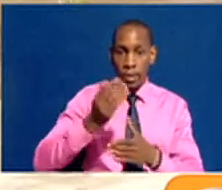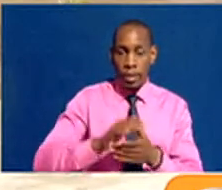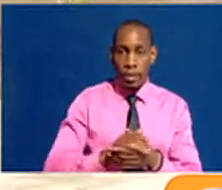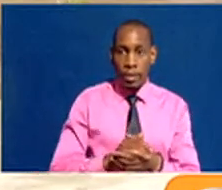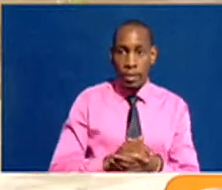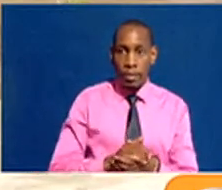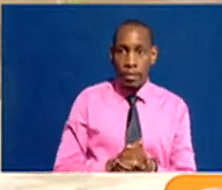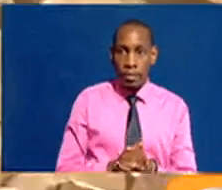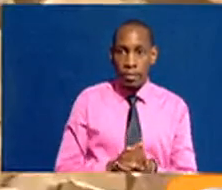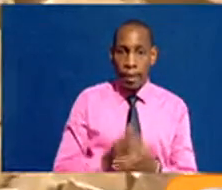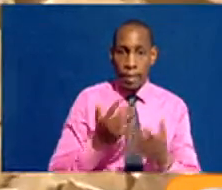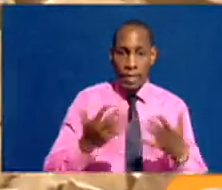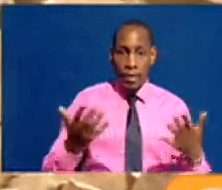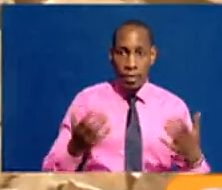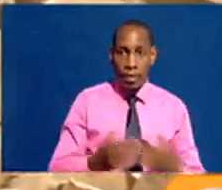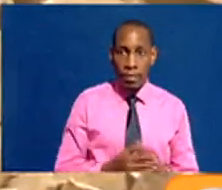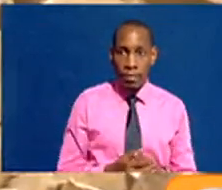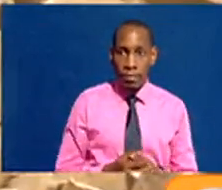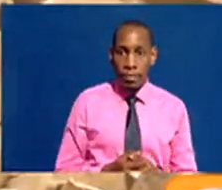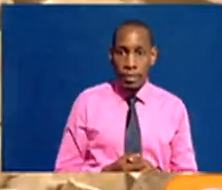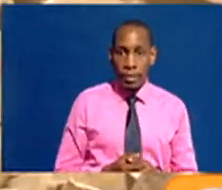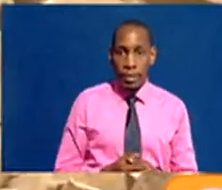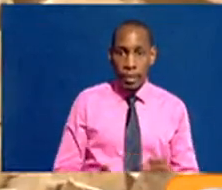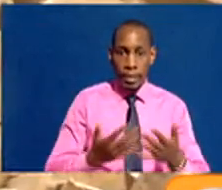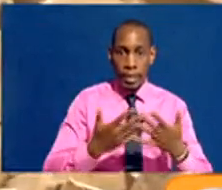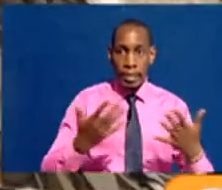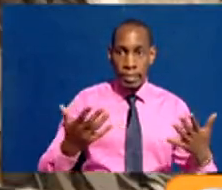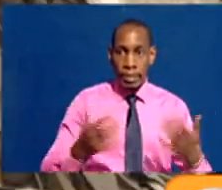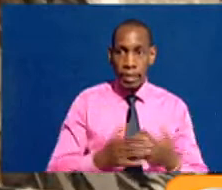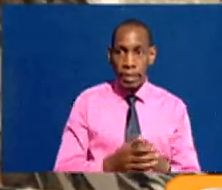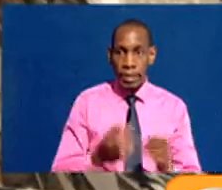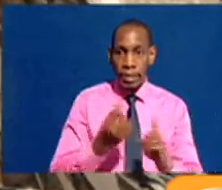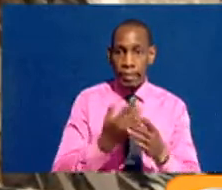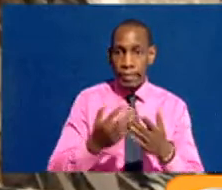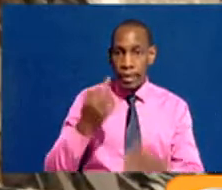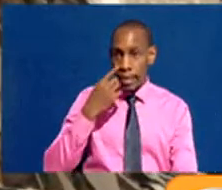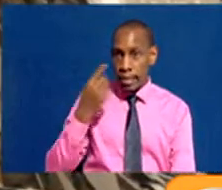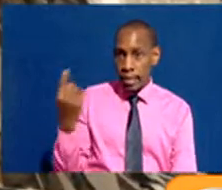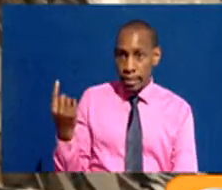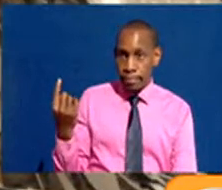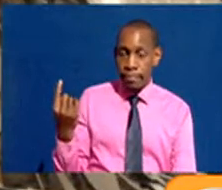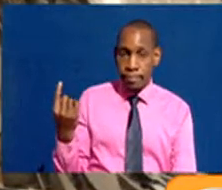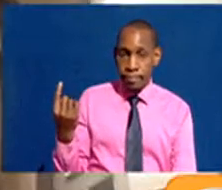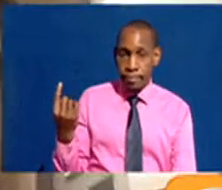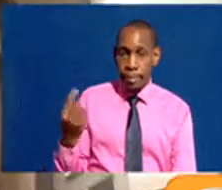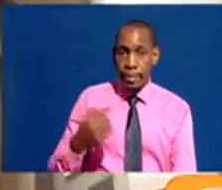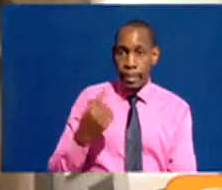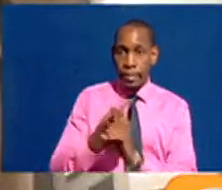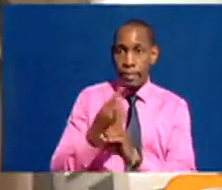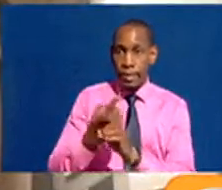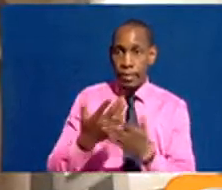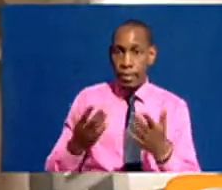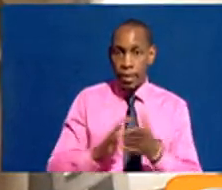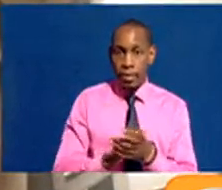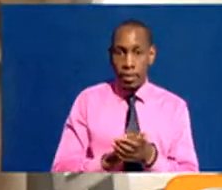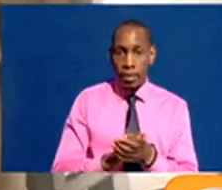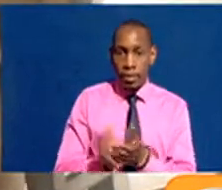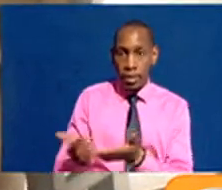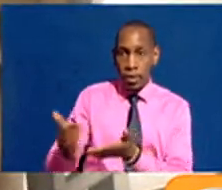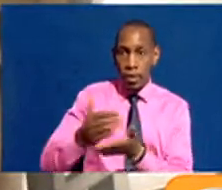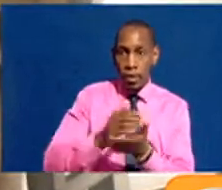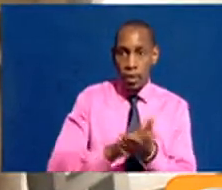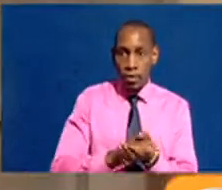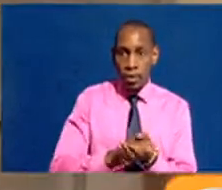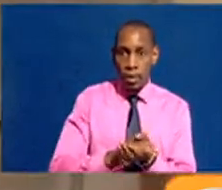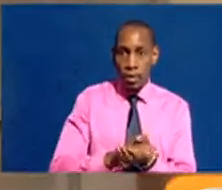international standard material. The raw materials, sponge iron, scrap metal, pig iron and other additives are put in this